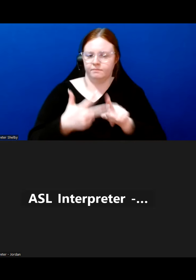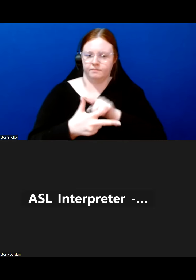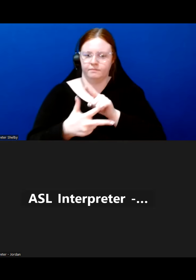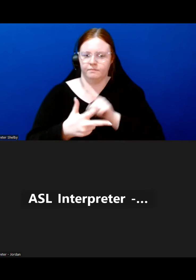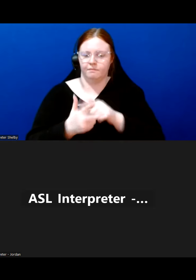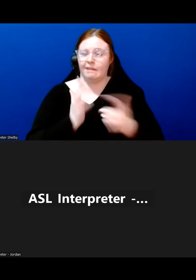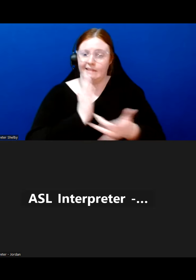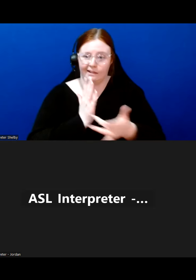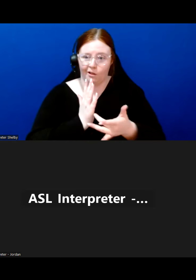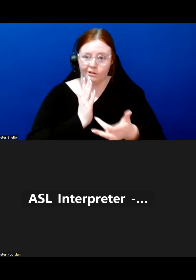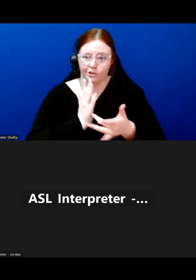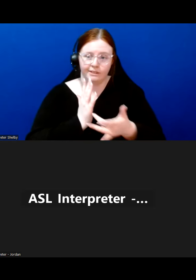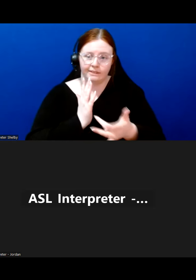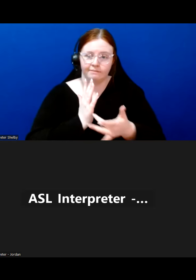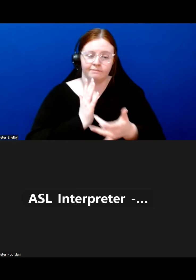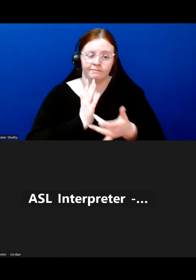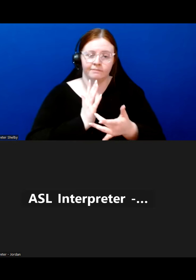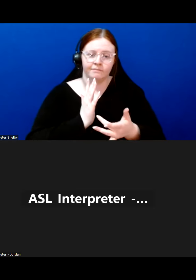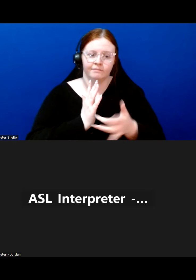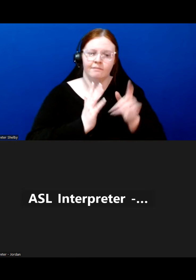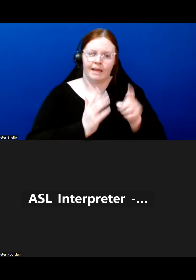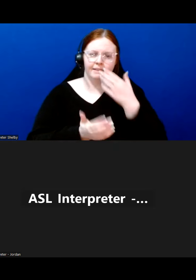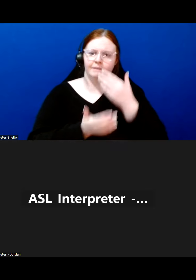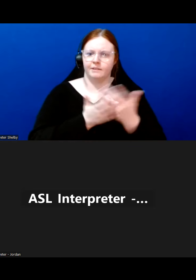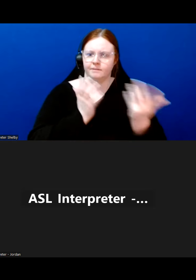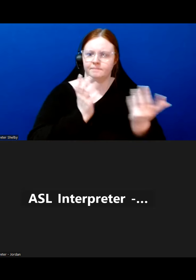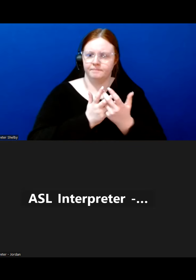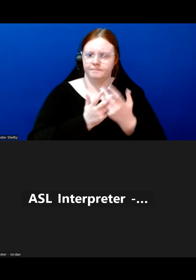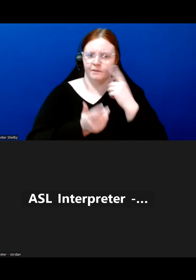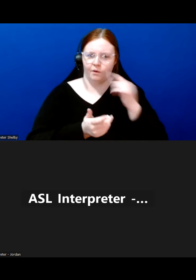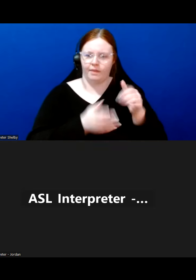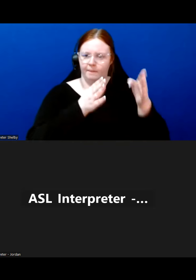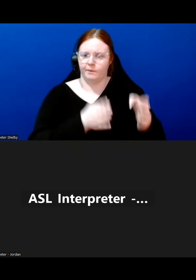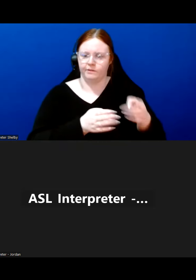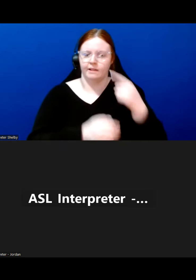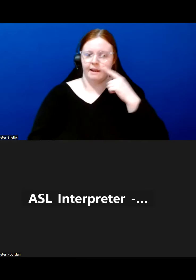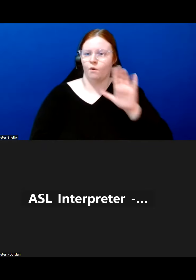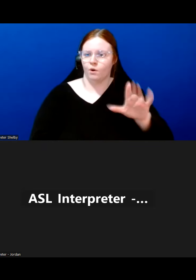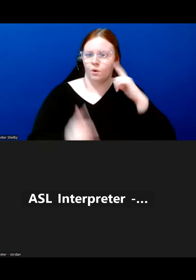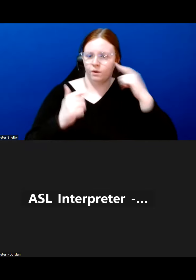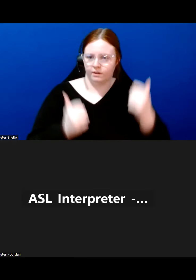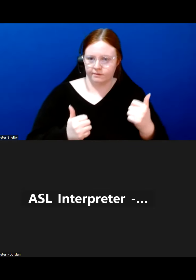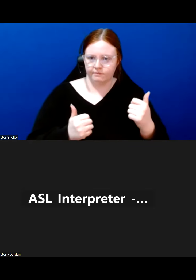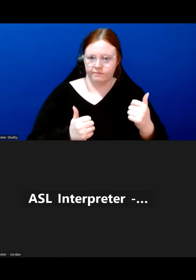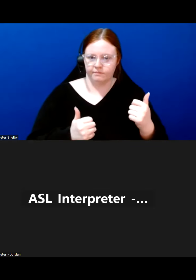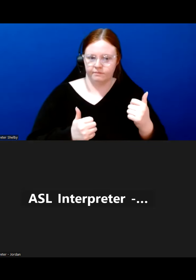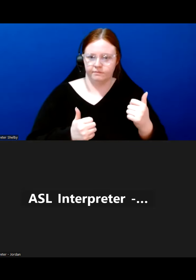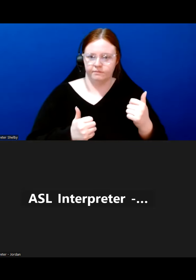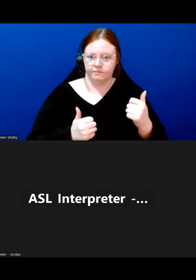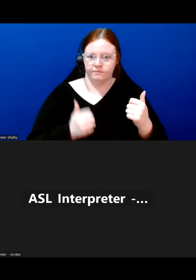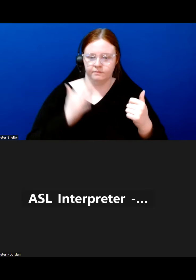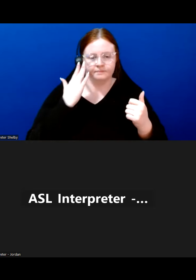have. It needs to be the right technology for your hearing loss and for your